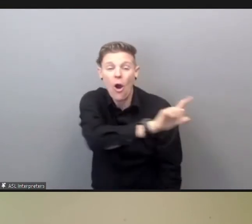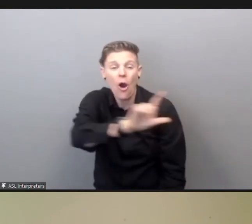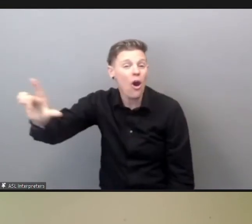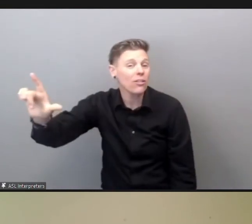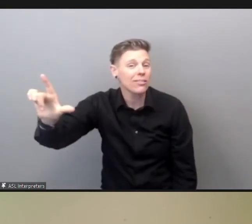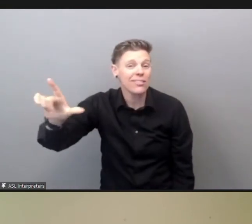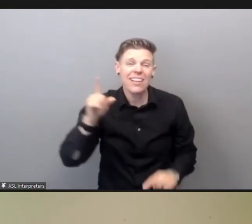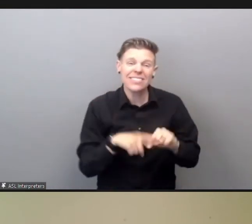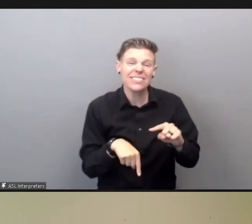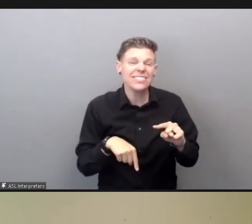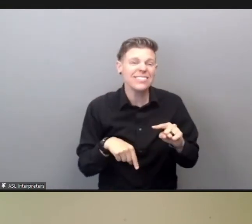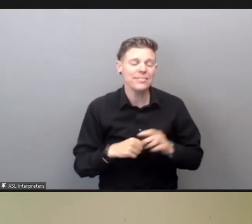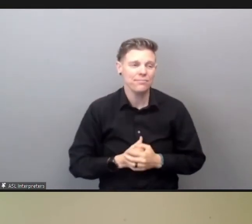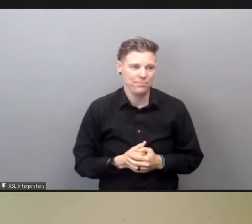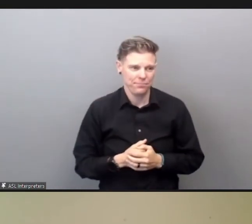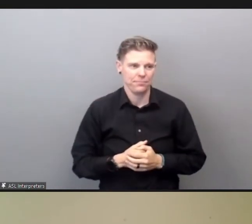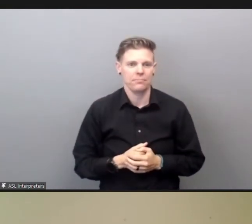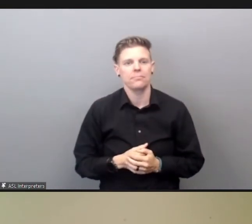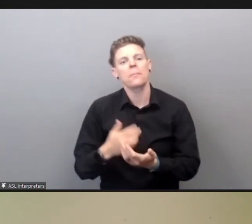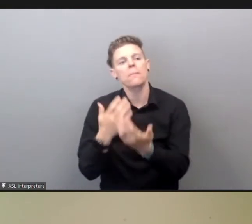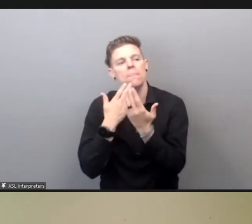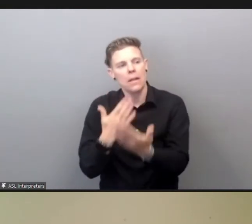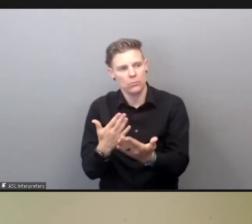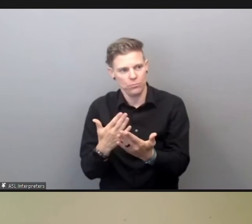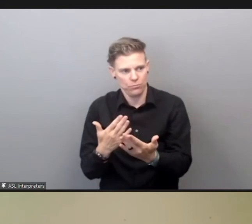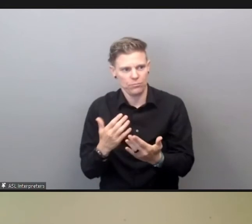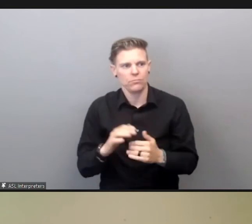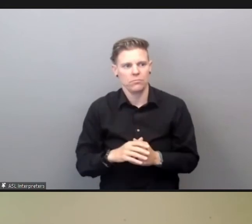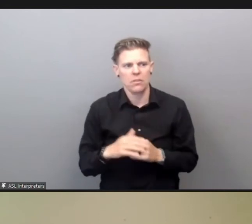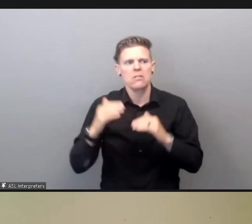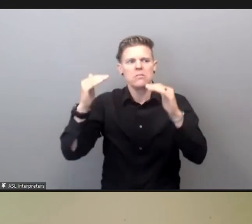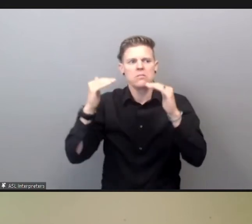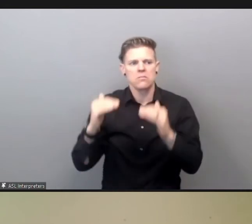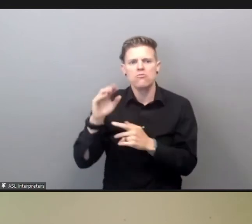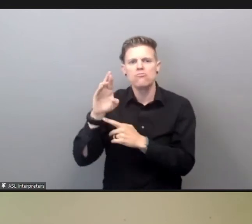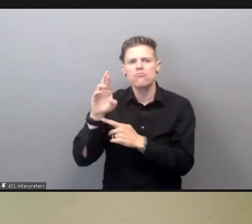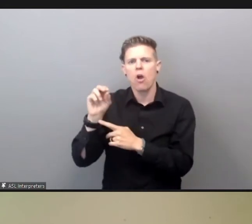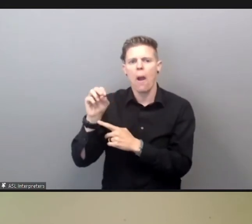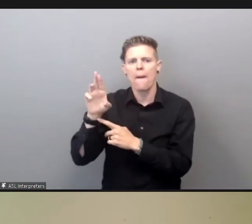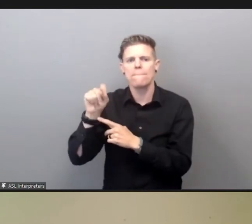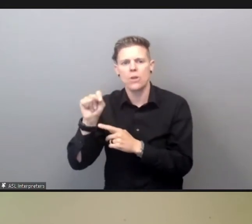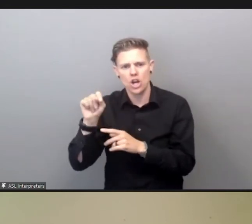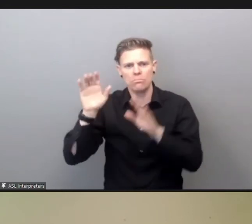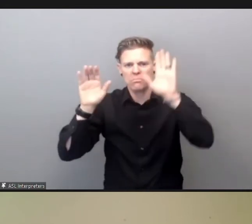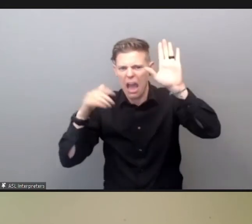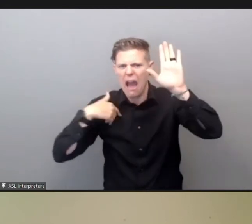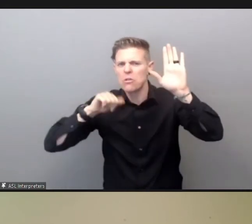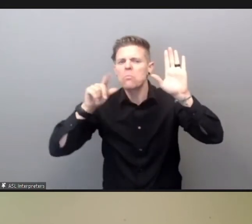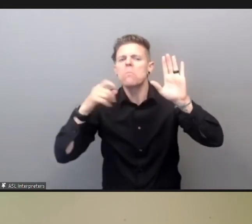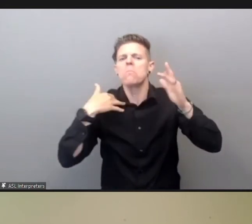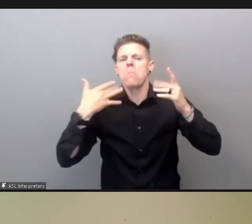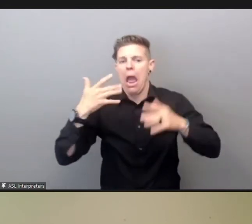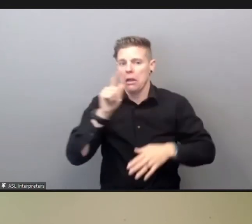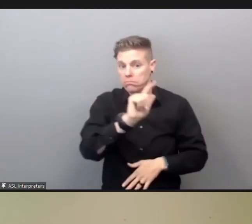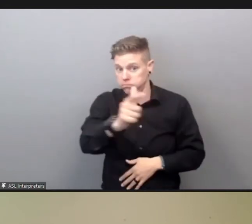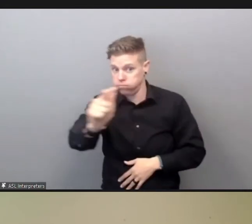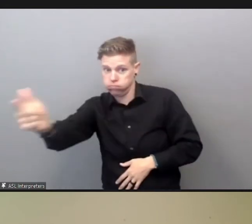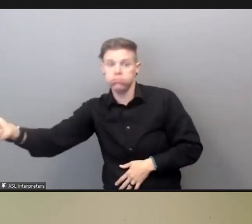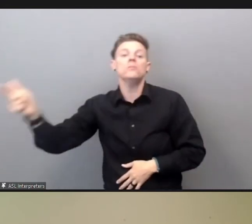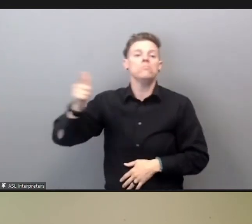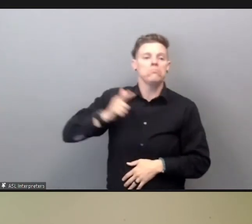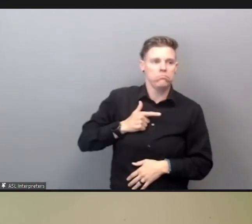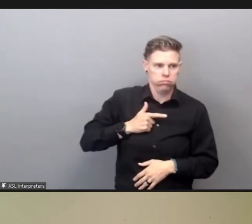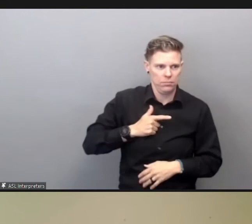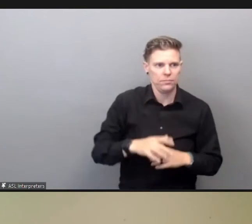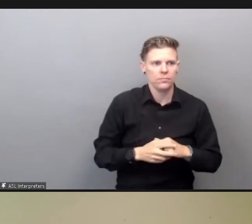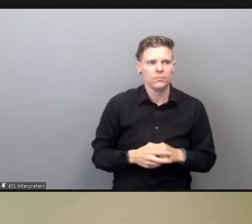Thank you. I have follow-ups, but I can wait. Okay. All right, thanks, Robert. Hannah, we sorry, need a question for Ricky Cerna. I mean,